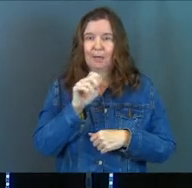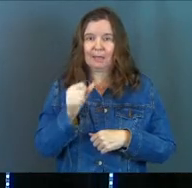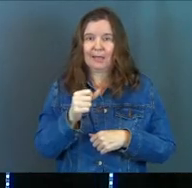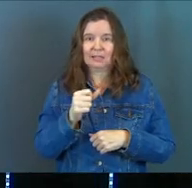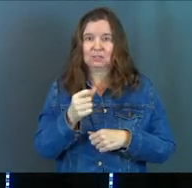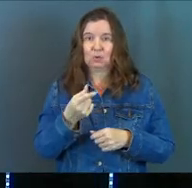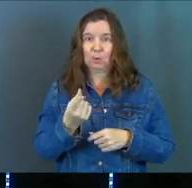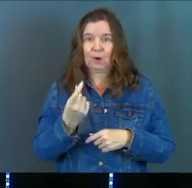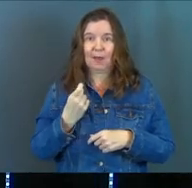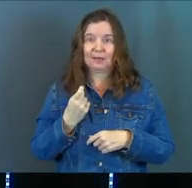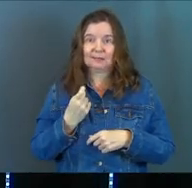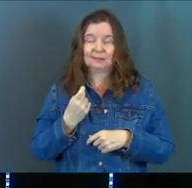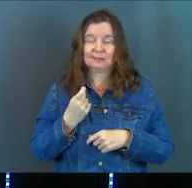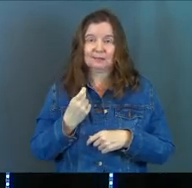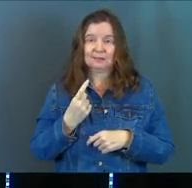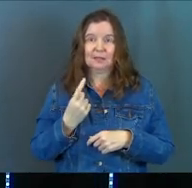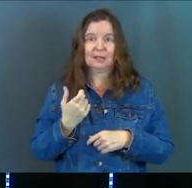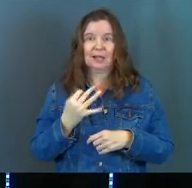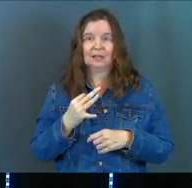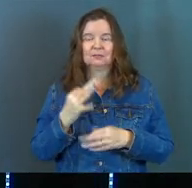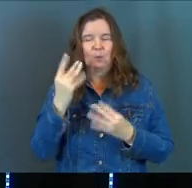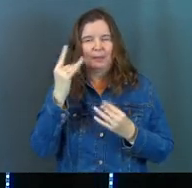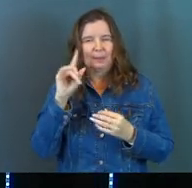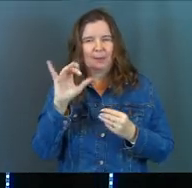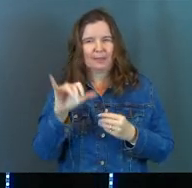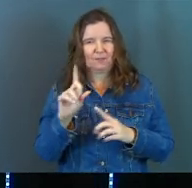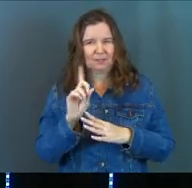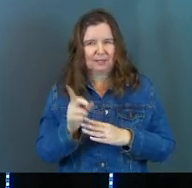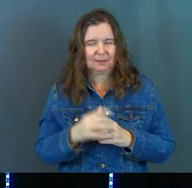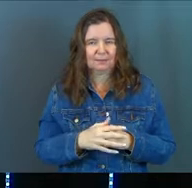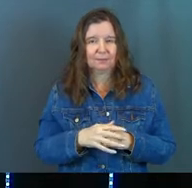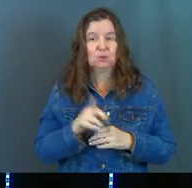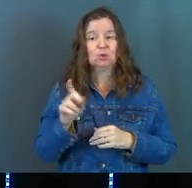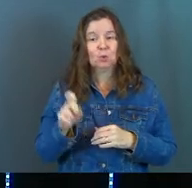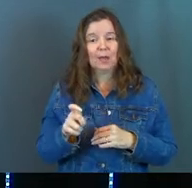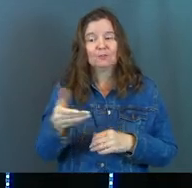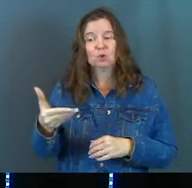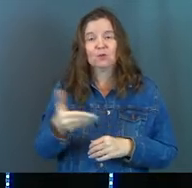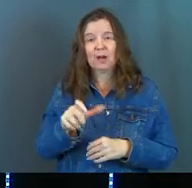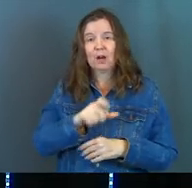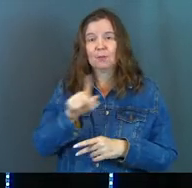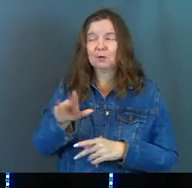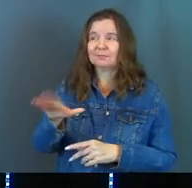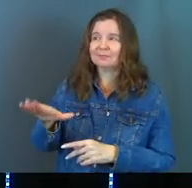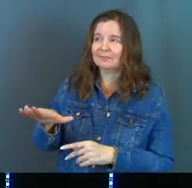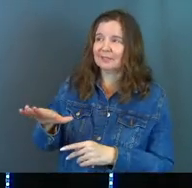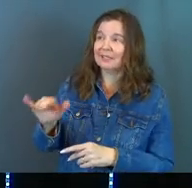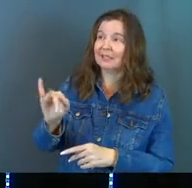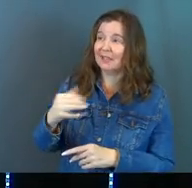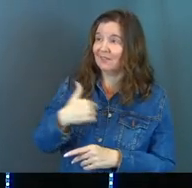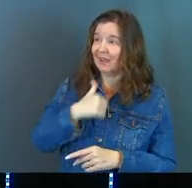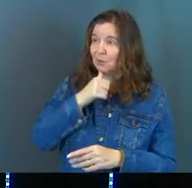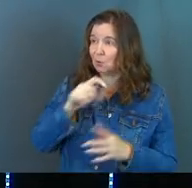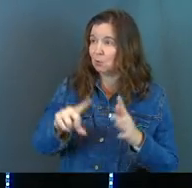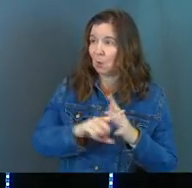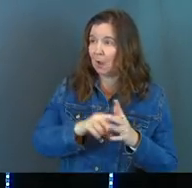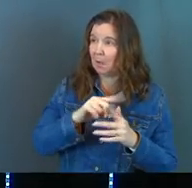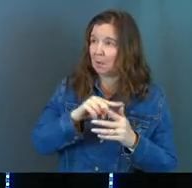to. Let you think on that for a second. You have to invite someone else and say, you know